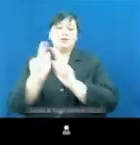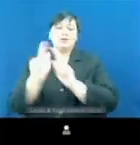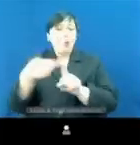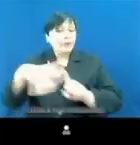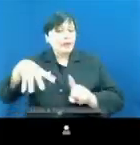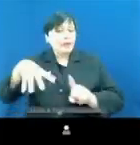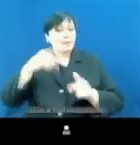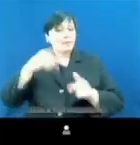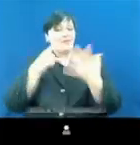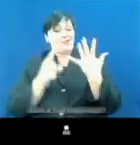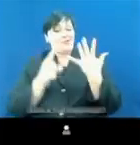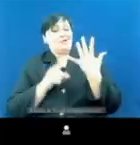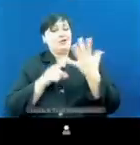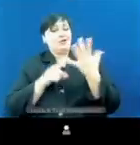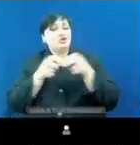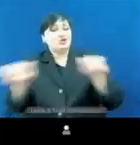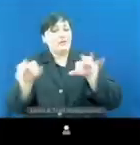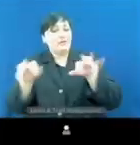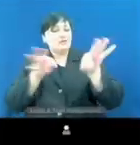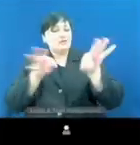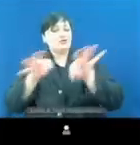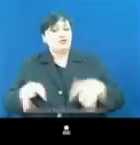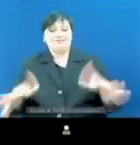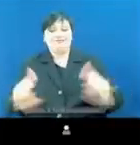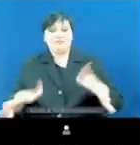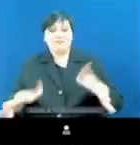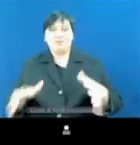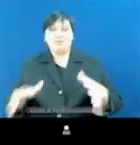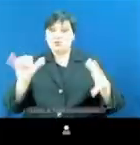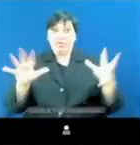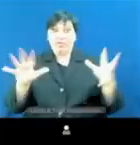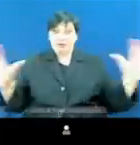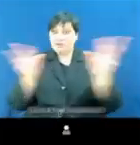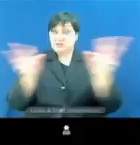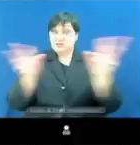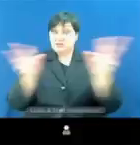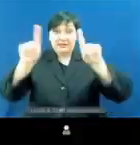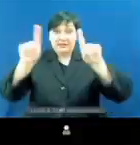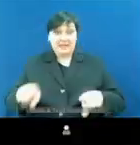Okay. So that's the exam. I know that there are a number of